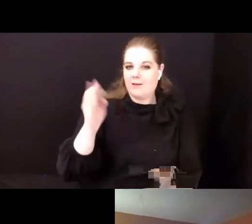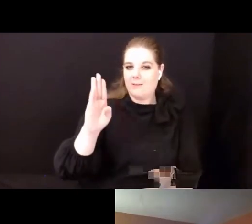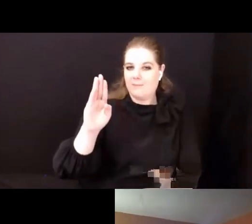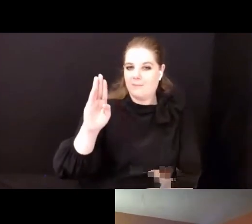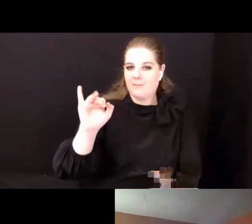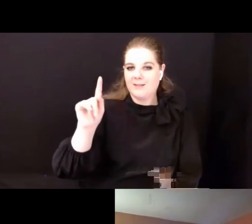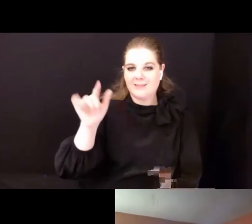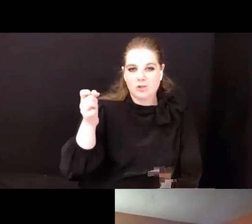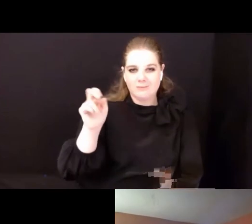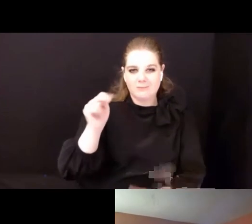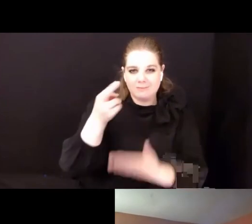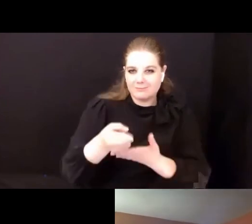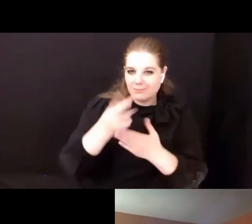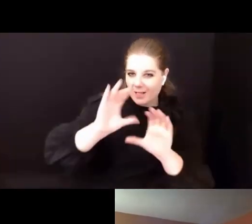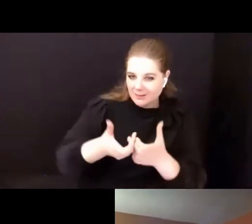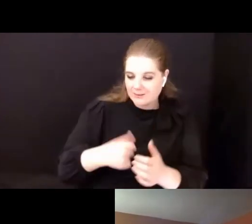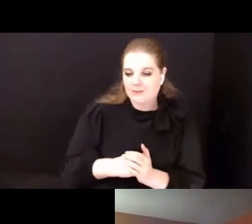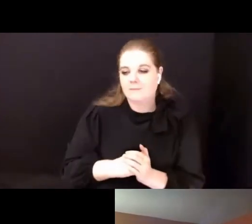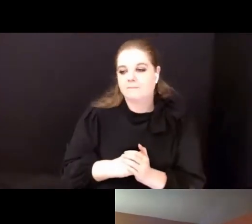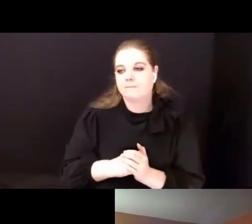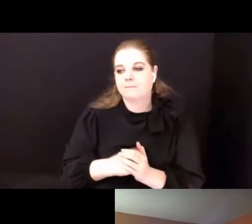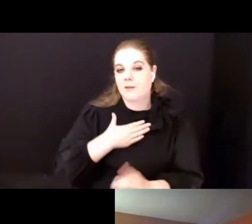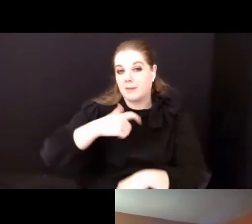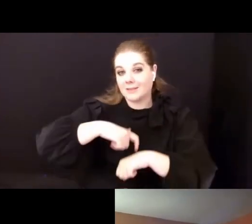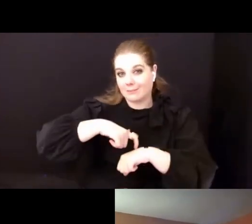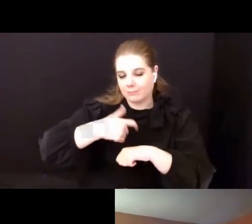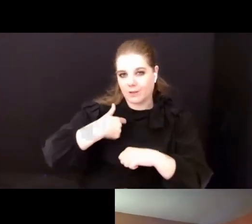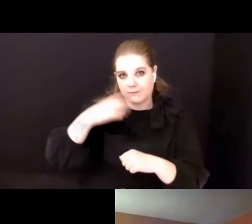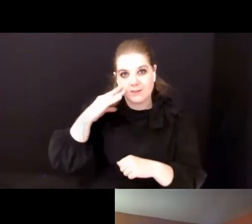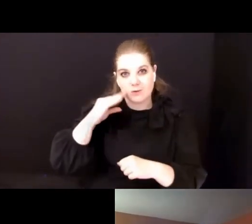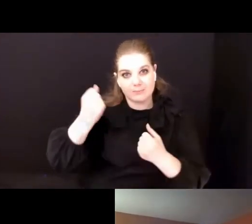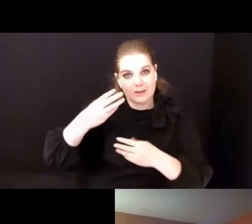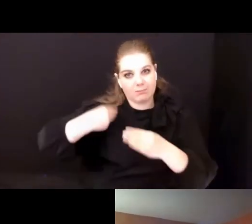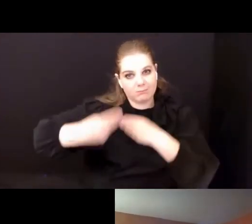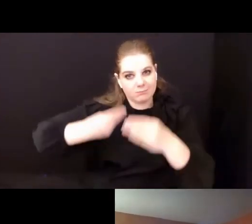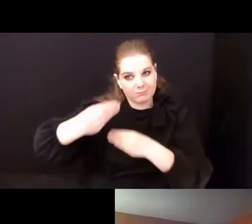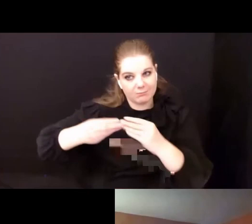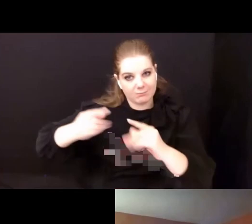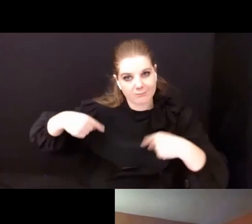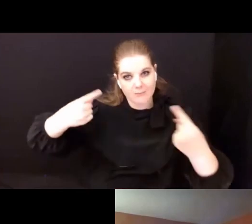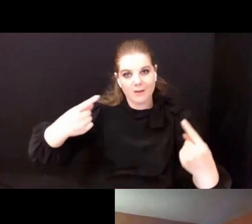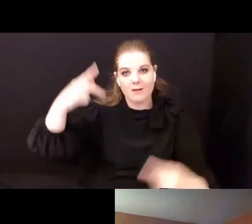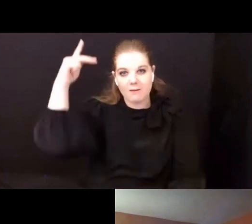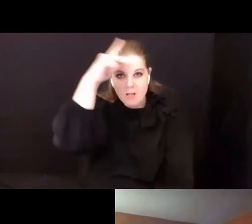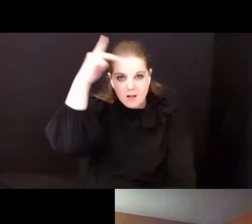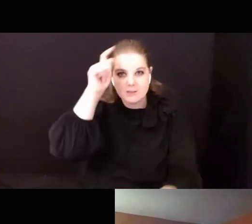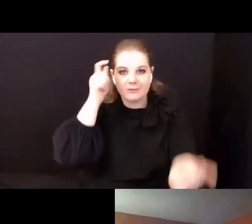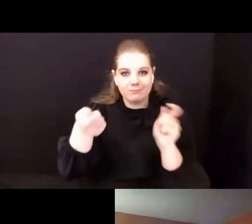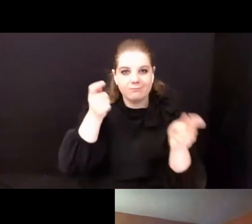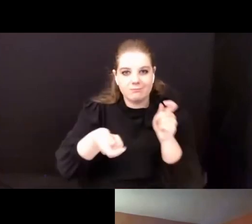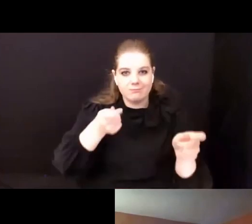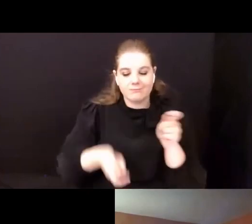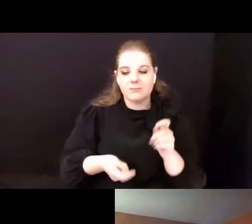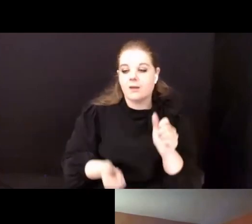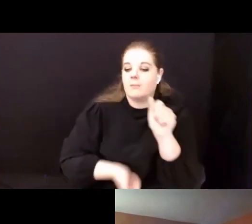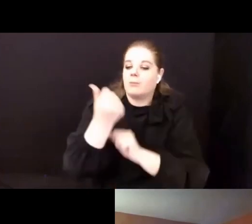time coming through, well, I've gone through many generations of philosophy of thought, but the most recent